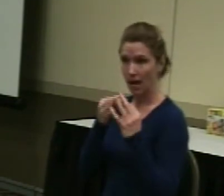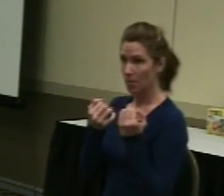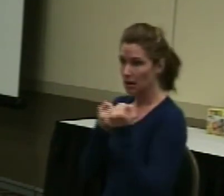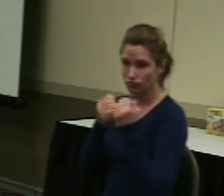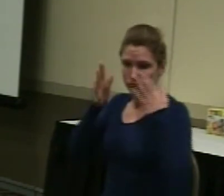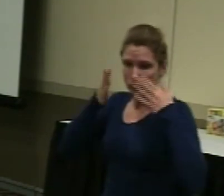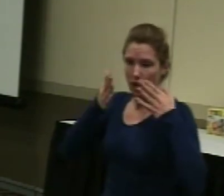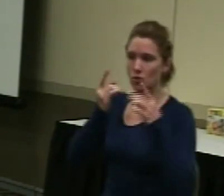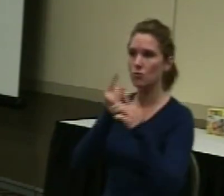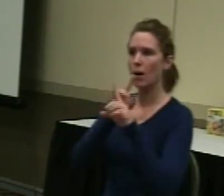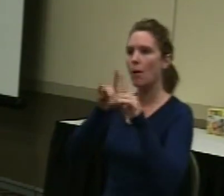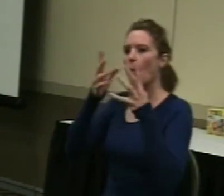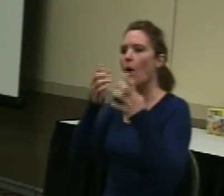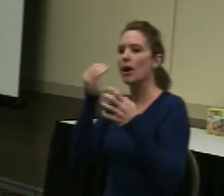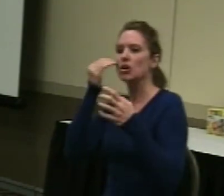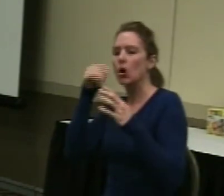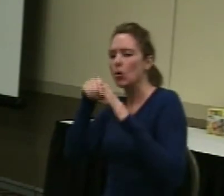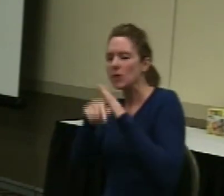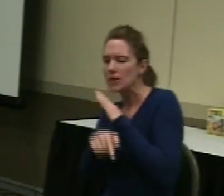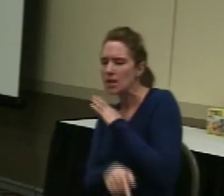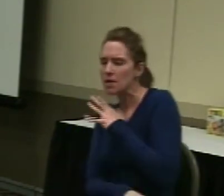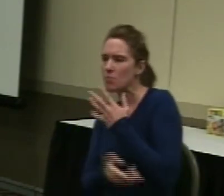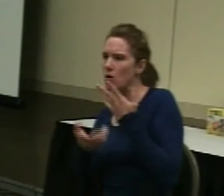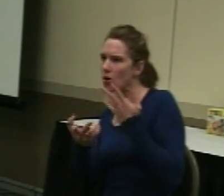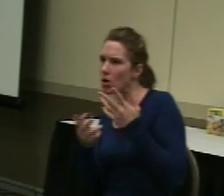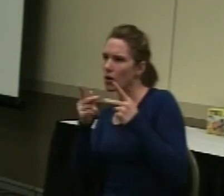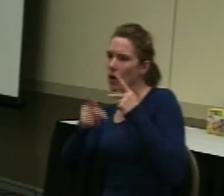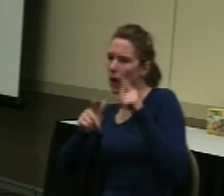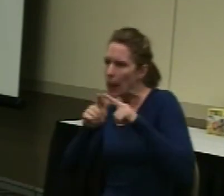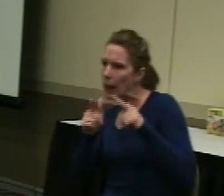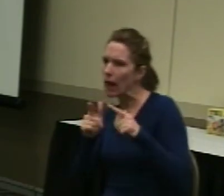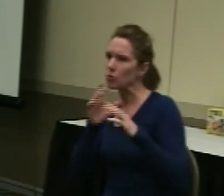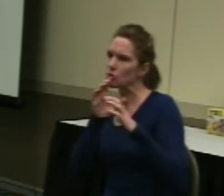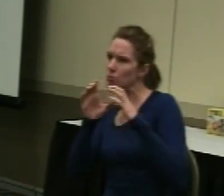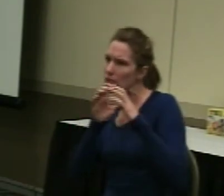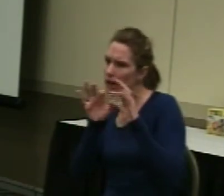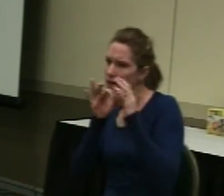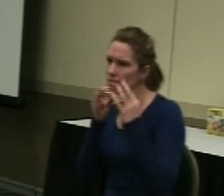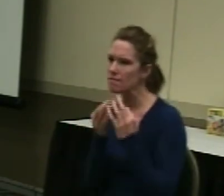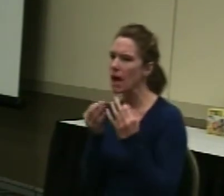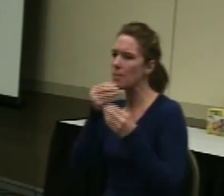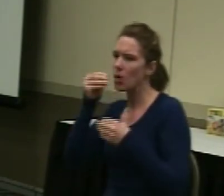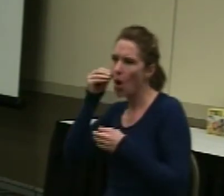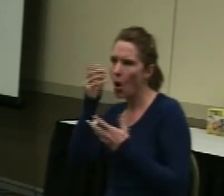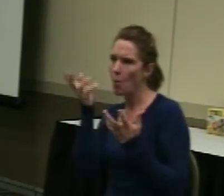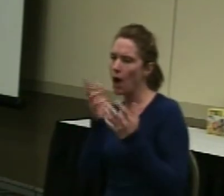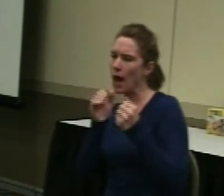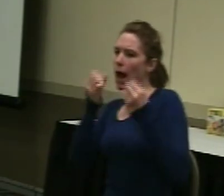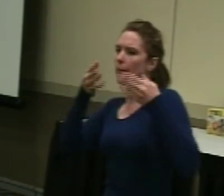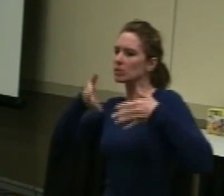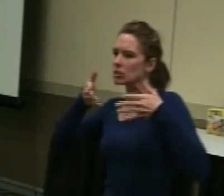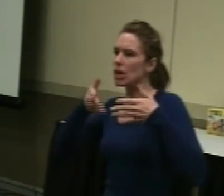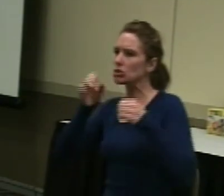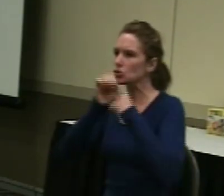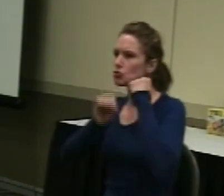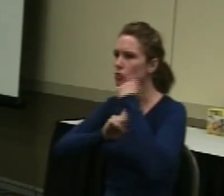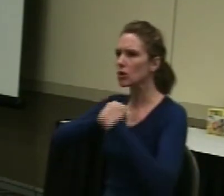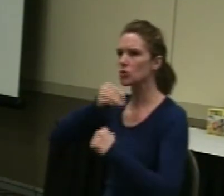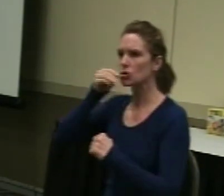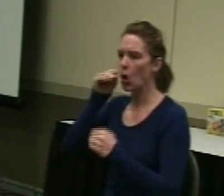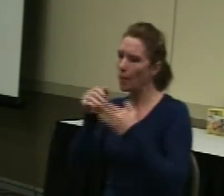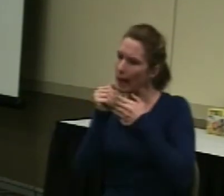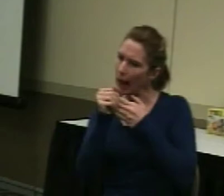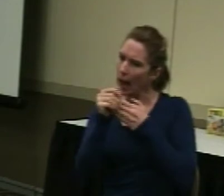then you want to know much more about that, and you want to know how, you know, how much attention and structure and guidance